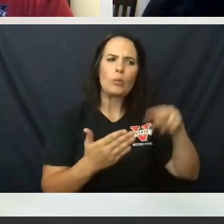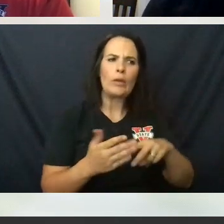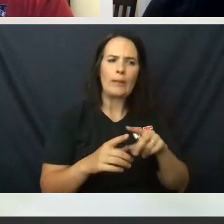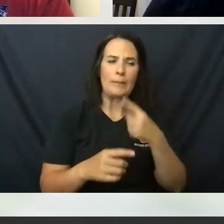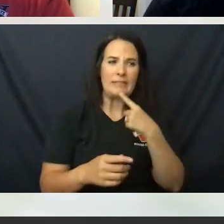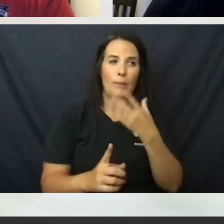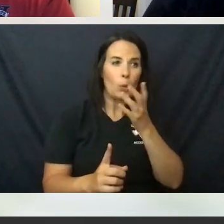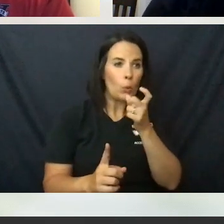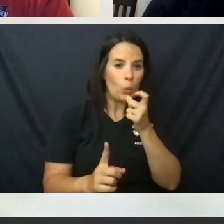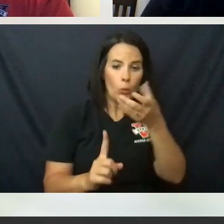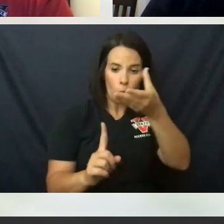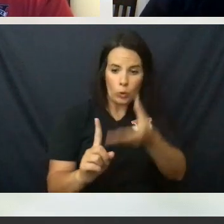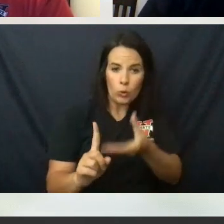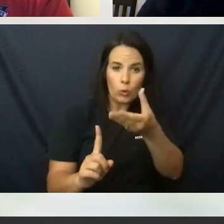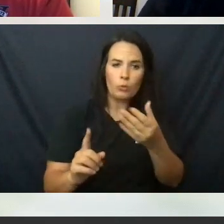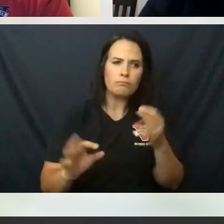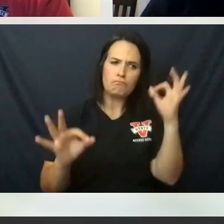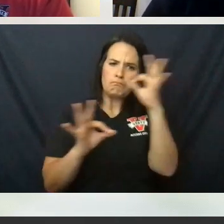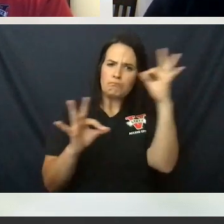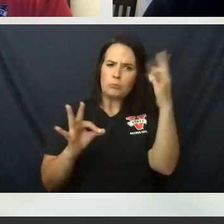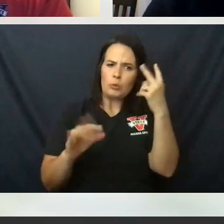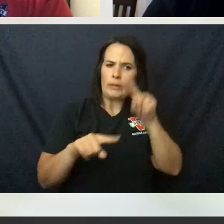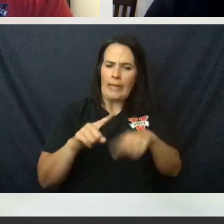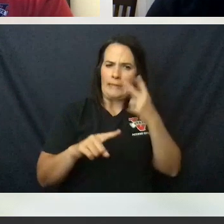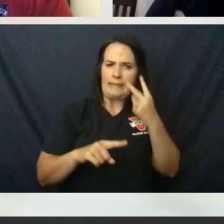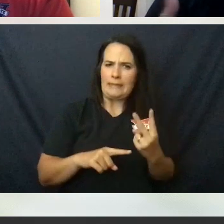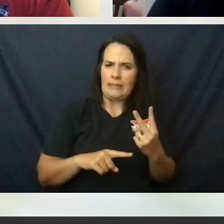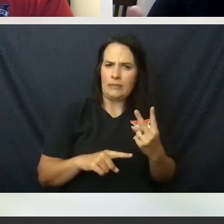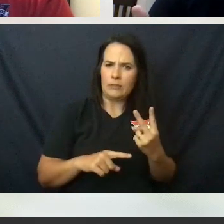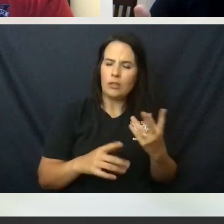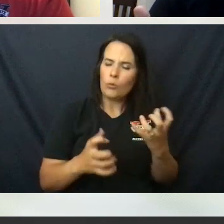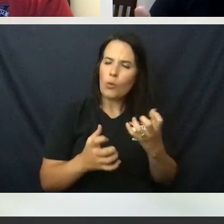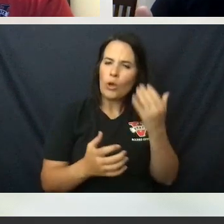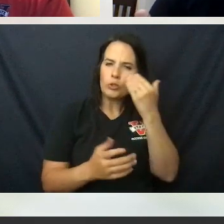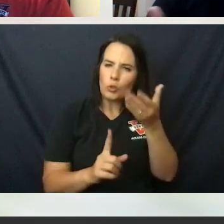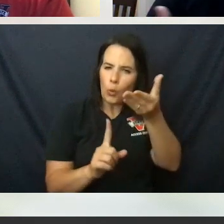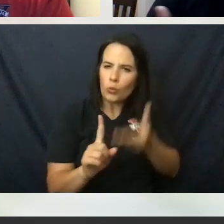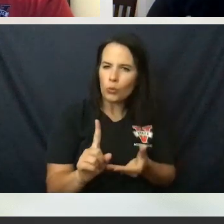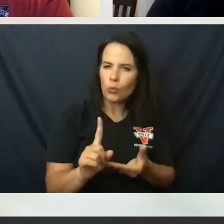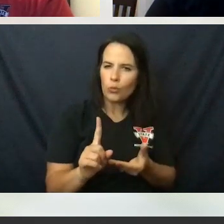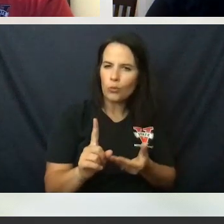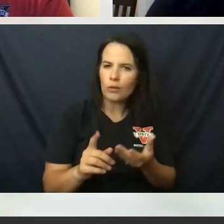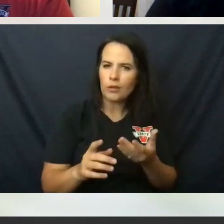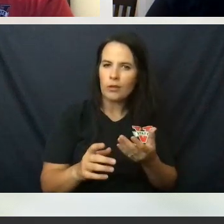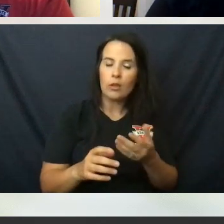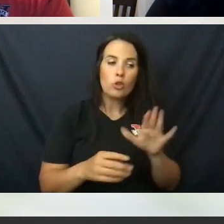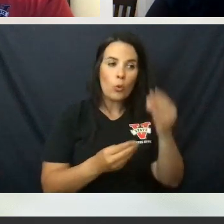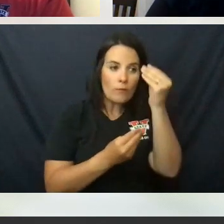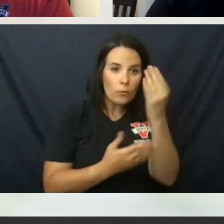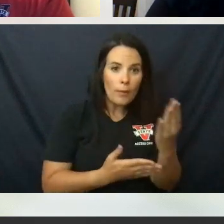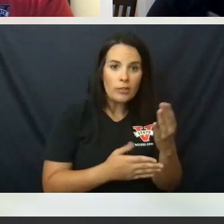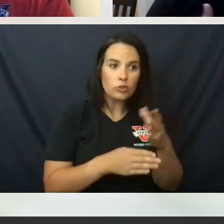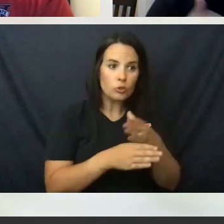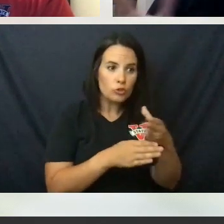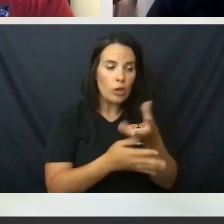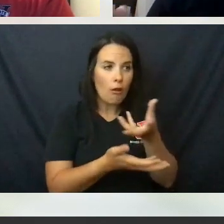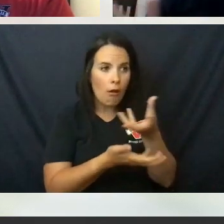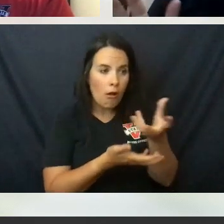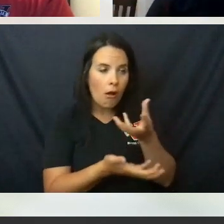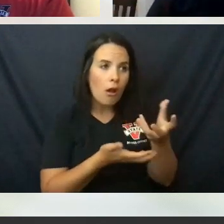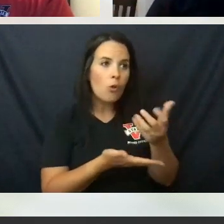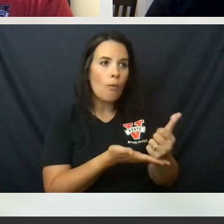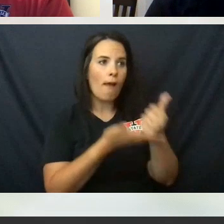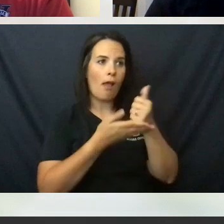that's important to us. We want to know you. We're going to be using the information that you share with us to build out your